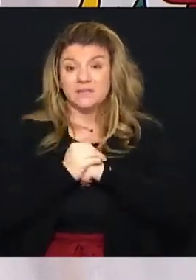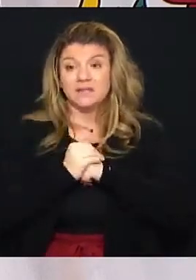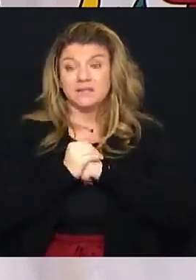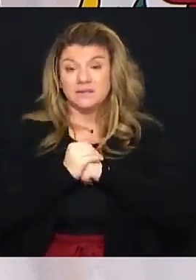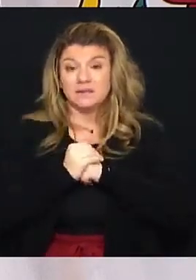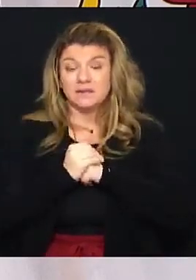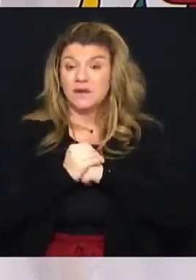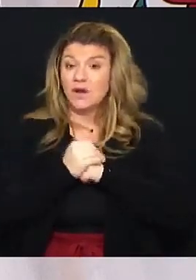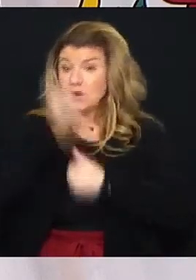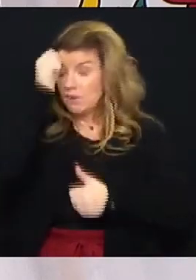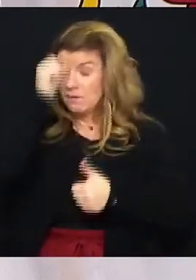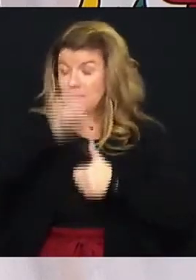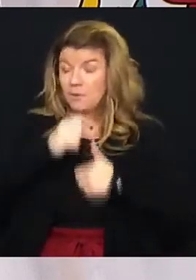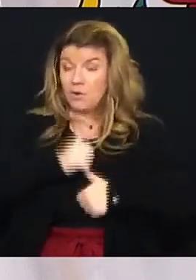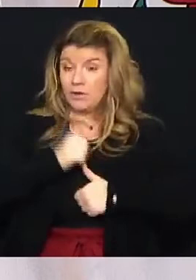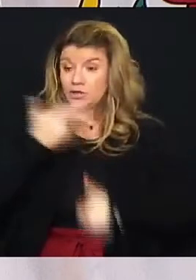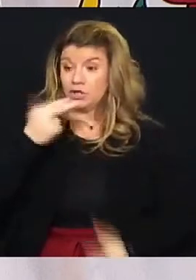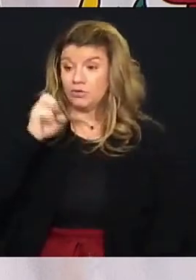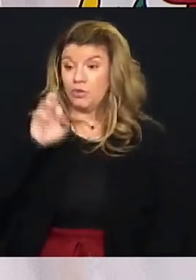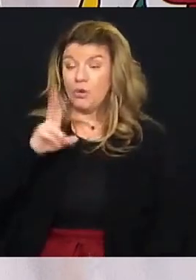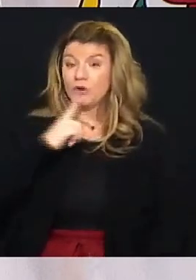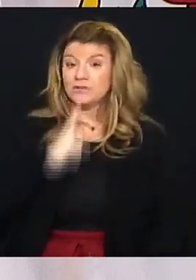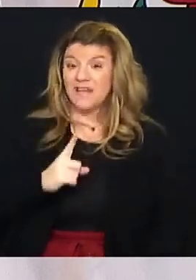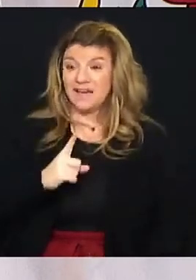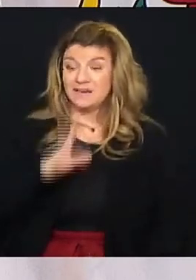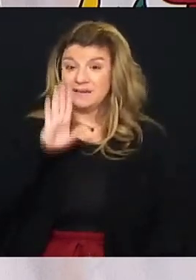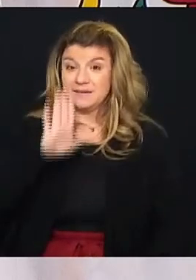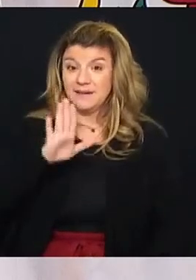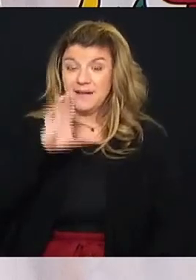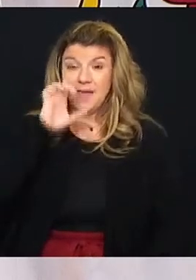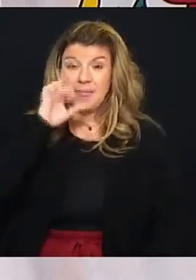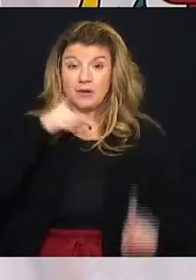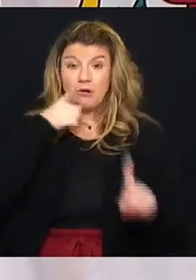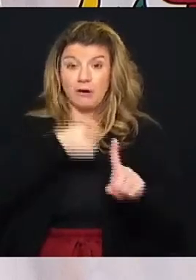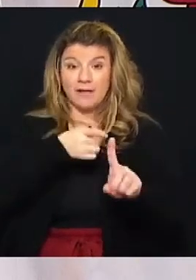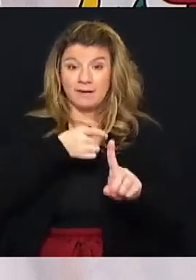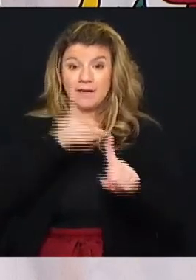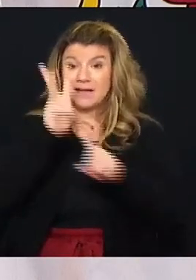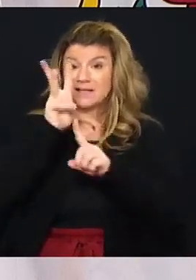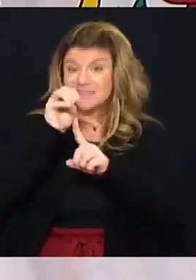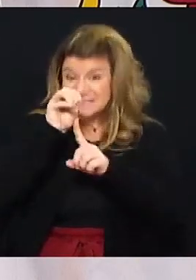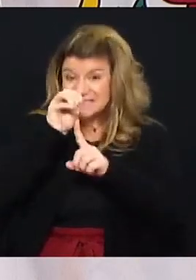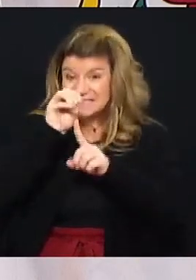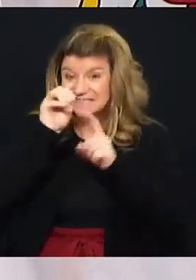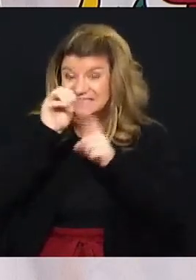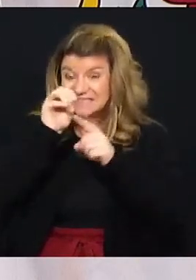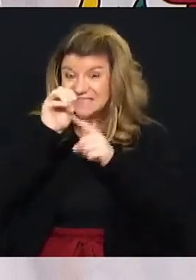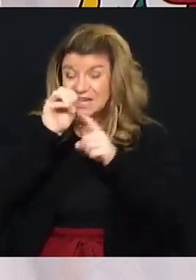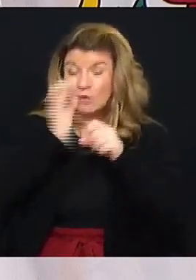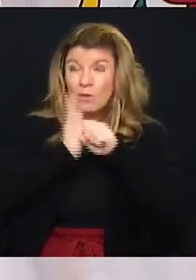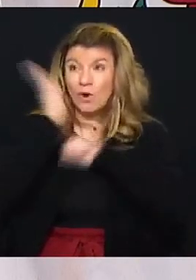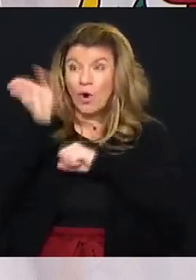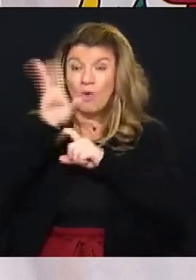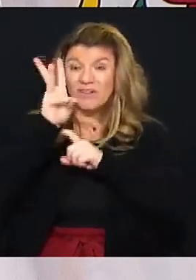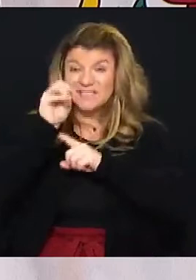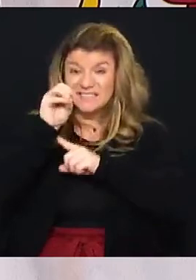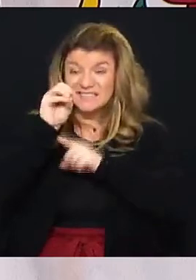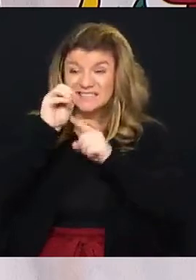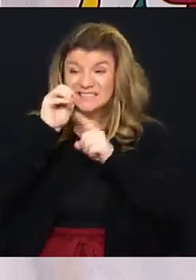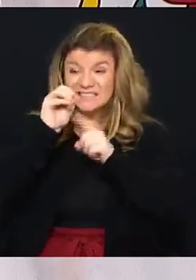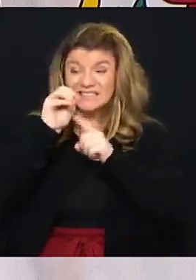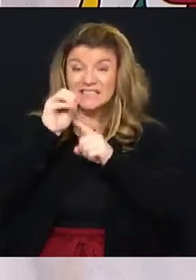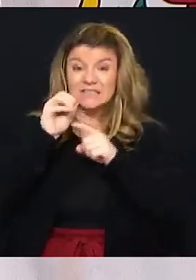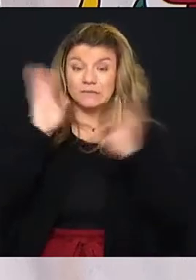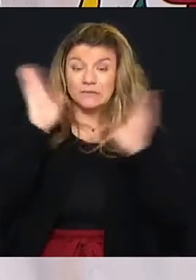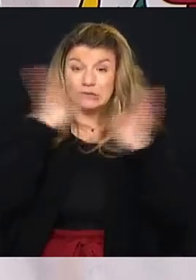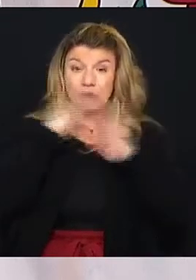what General Hoyer said before. The target is 60. When we exceed 60, we're